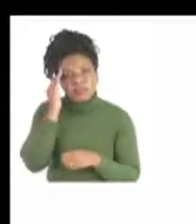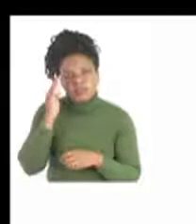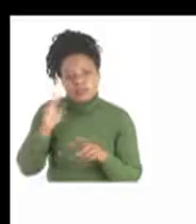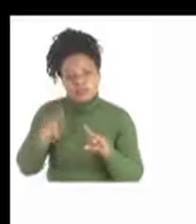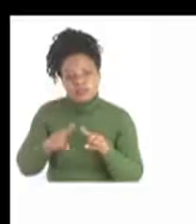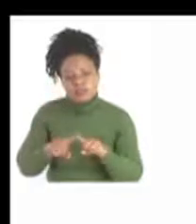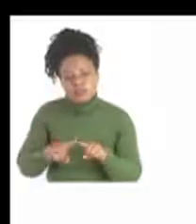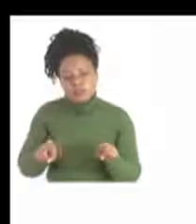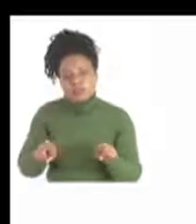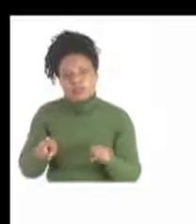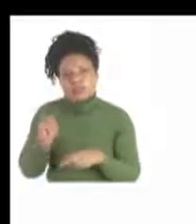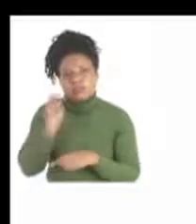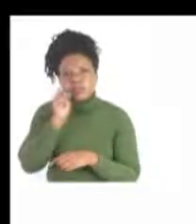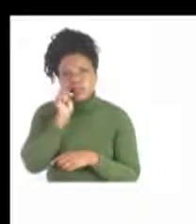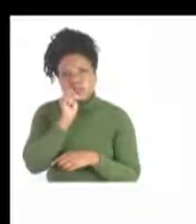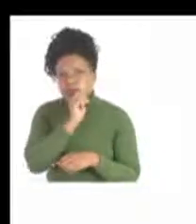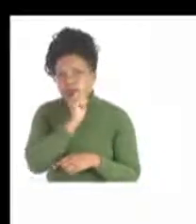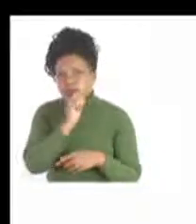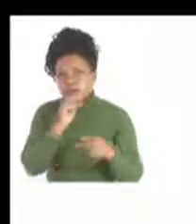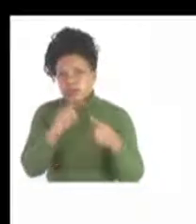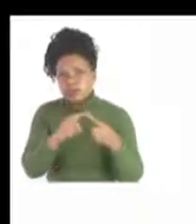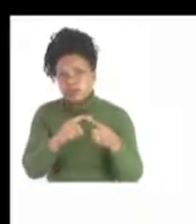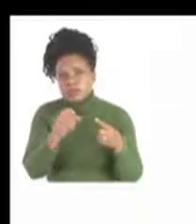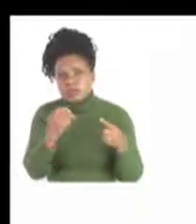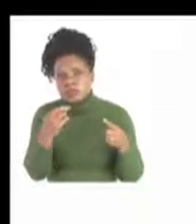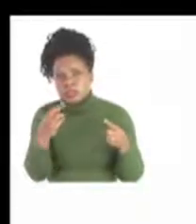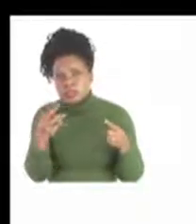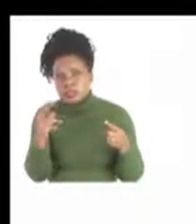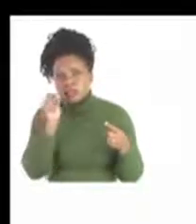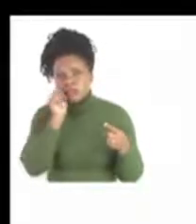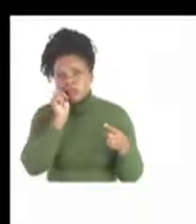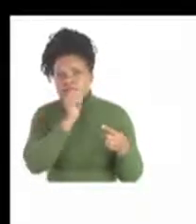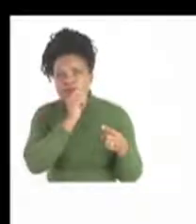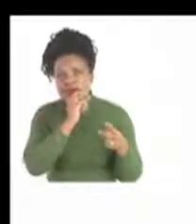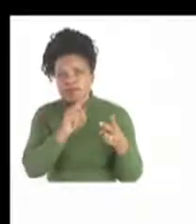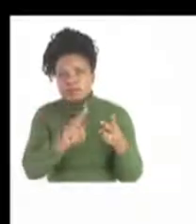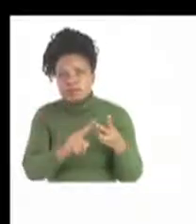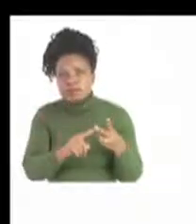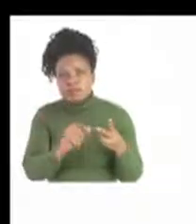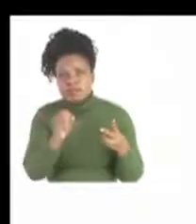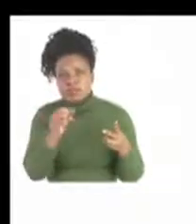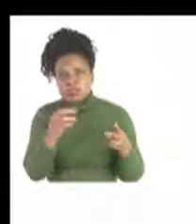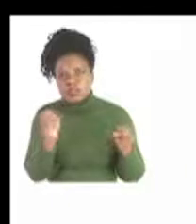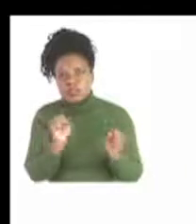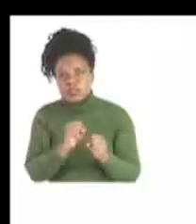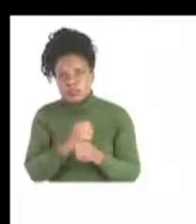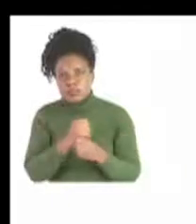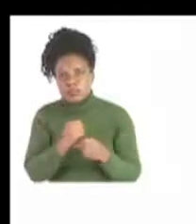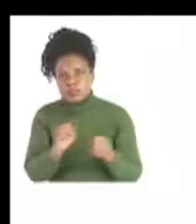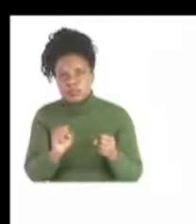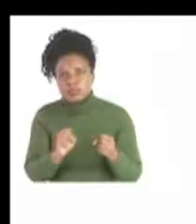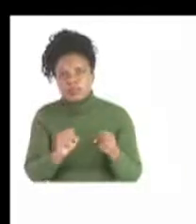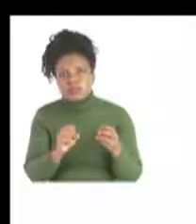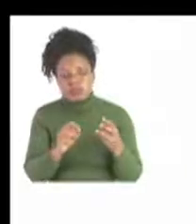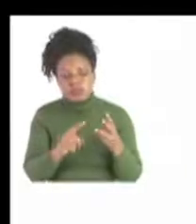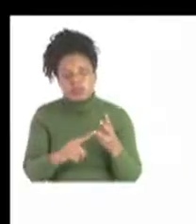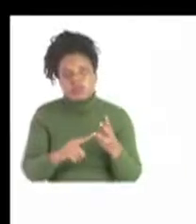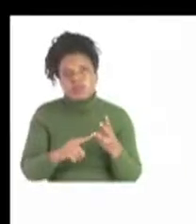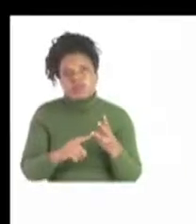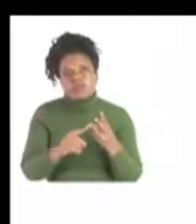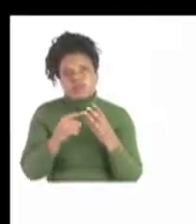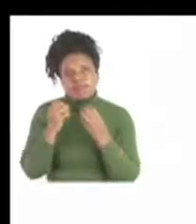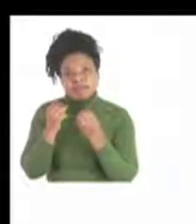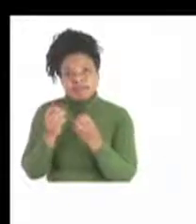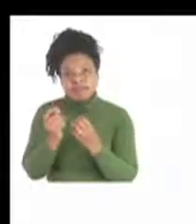countable, uncountable, plural nouns, and nouns with no plurals, as well